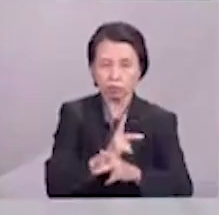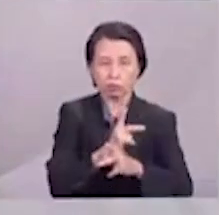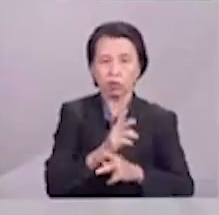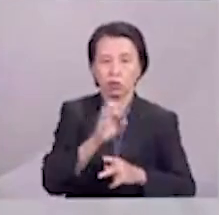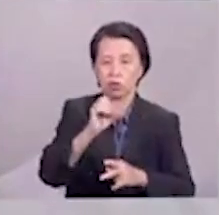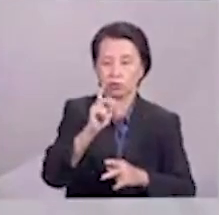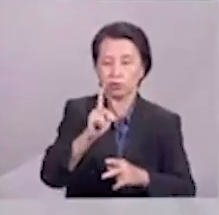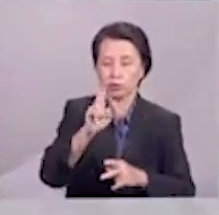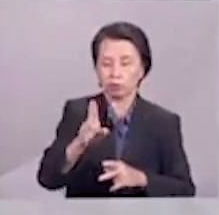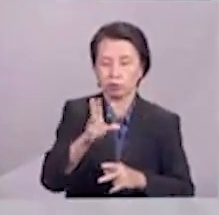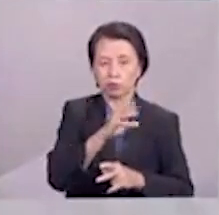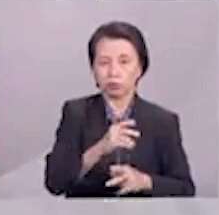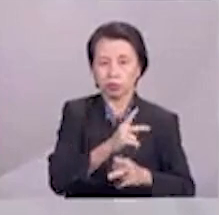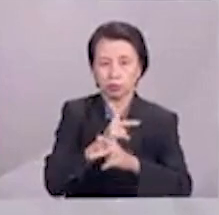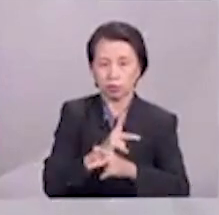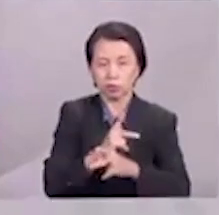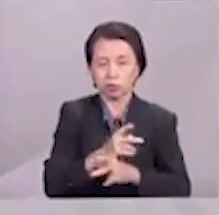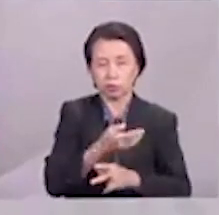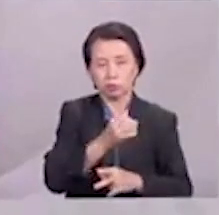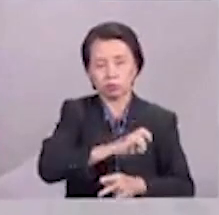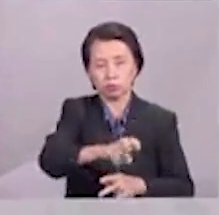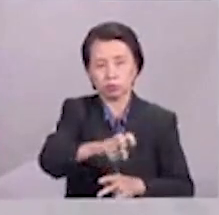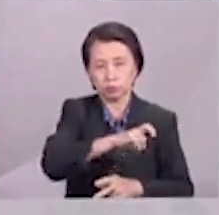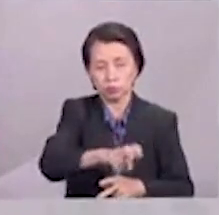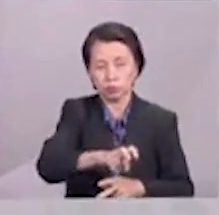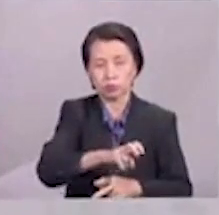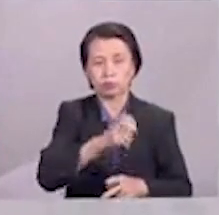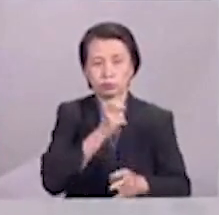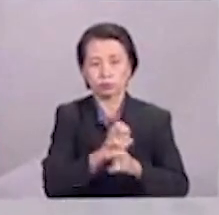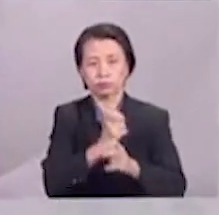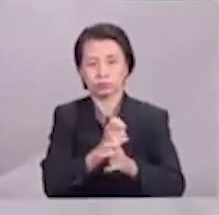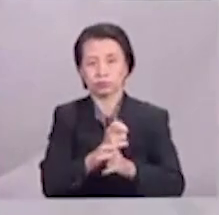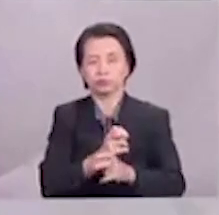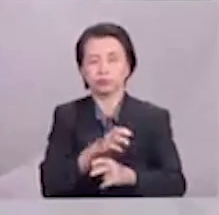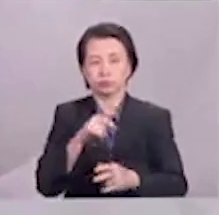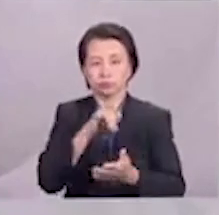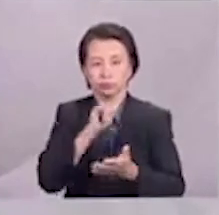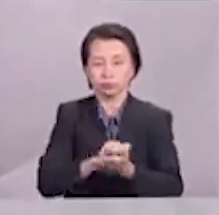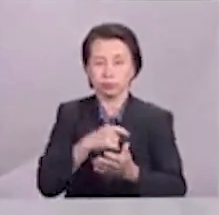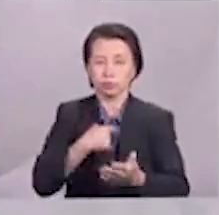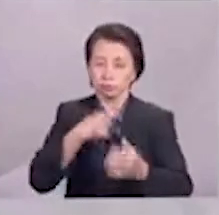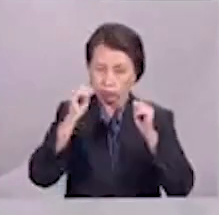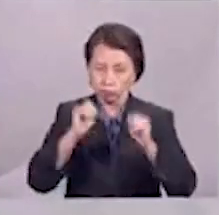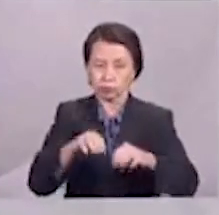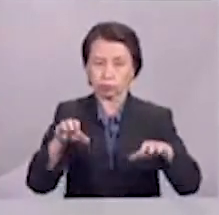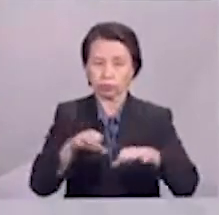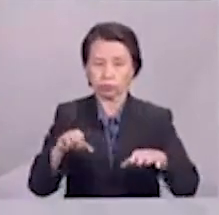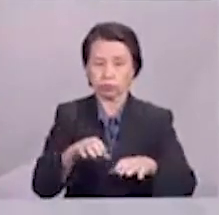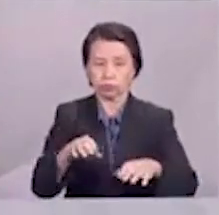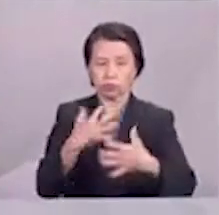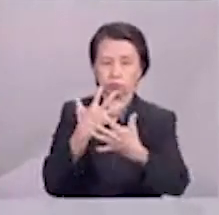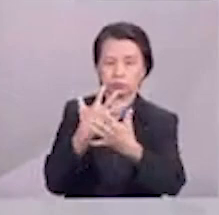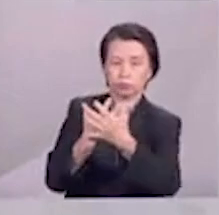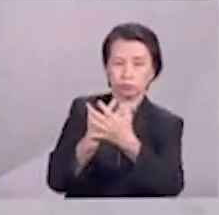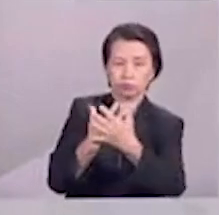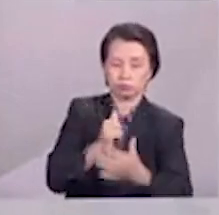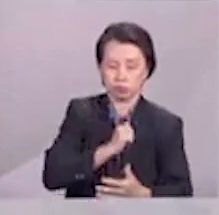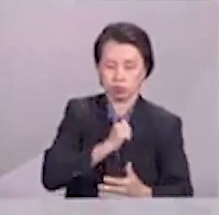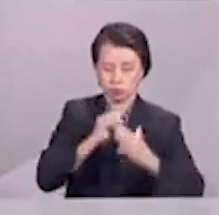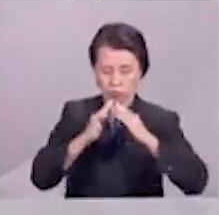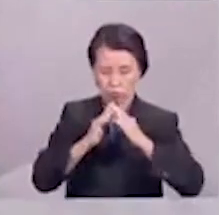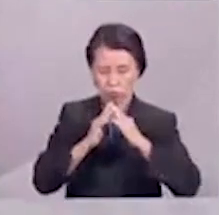have comorbidities, for example. So this is something that you can do, you know, curfew your own